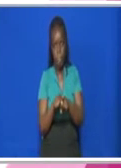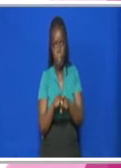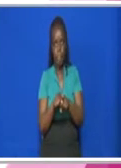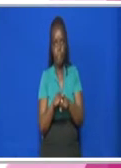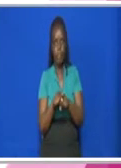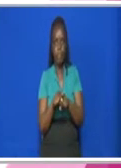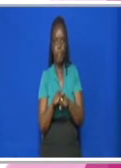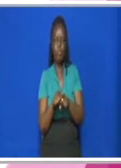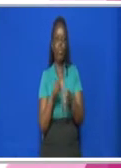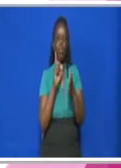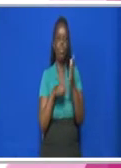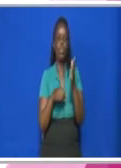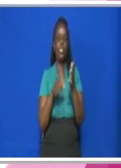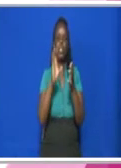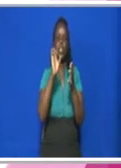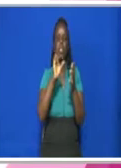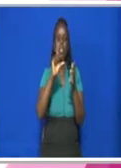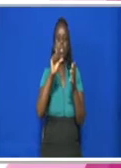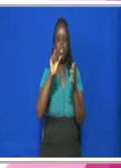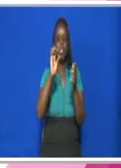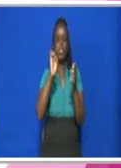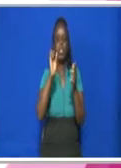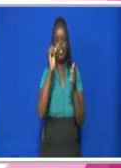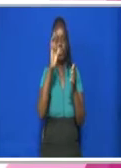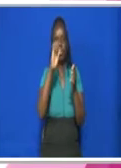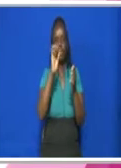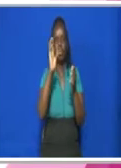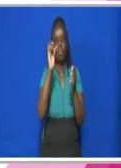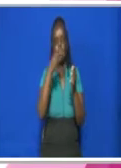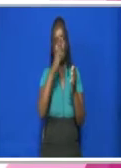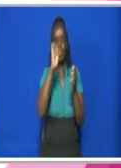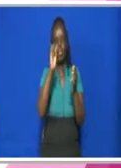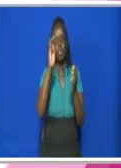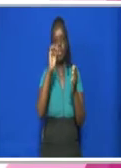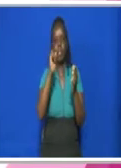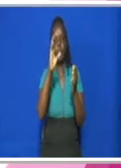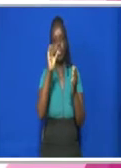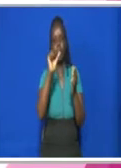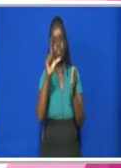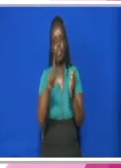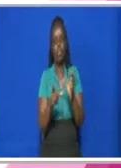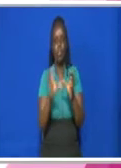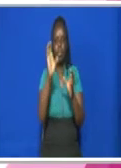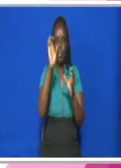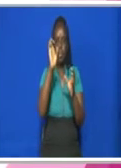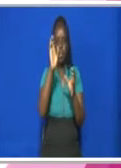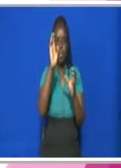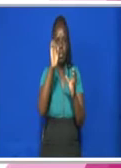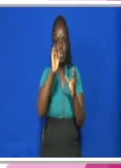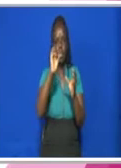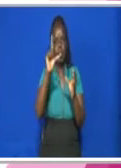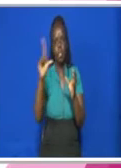Let's look at what is an electrochemical cell. And an electrochemical cell is